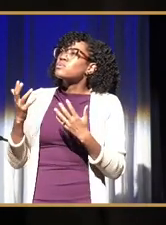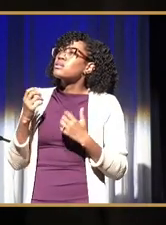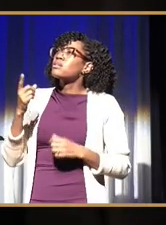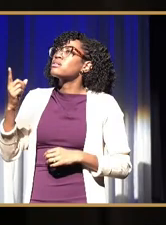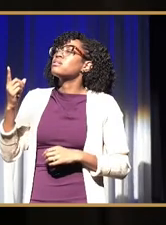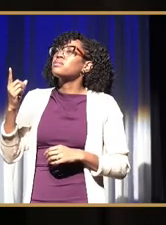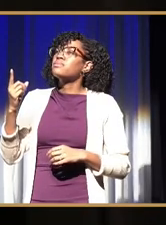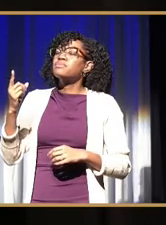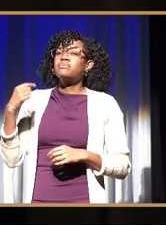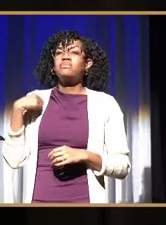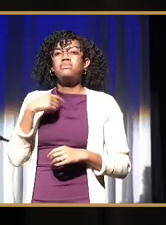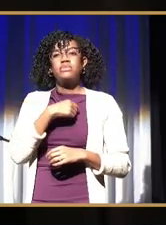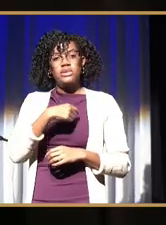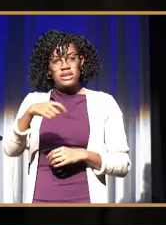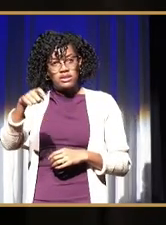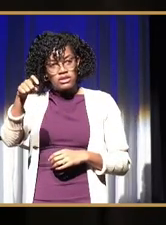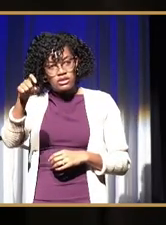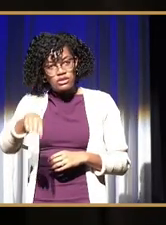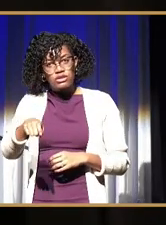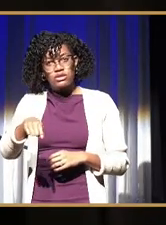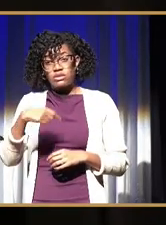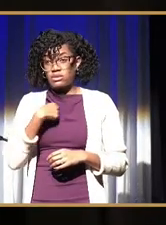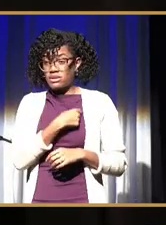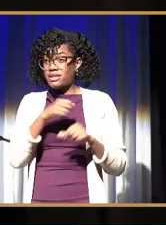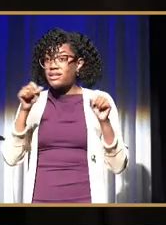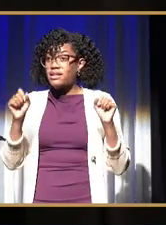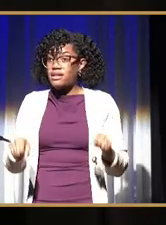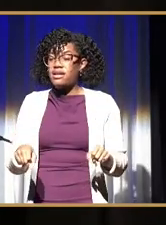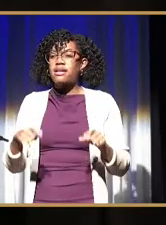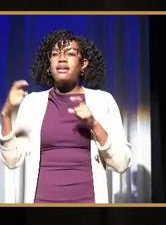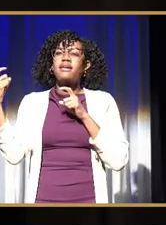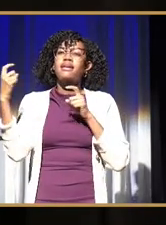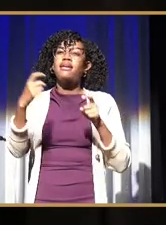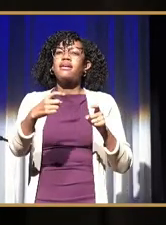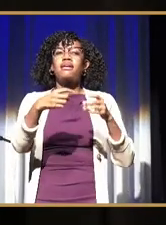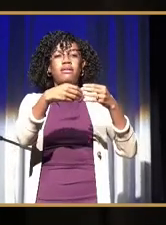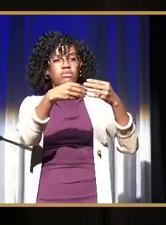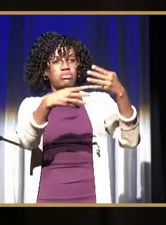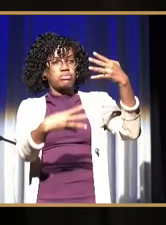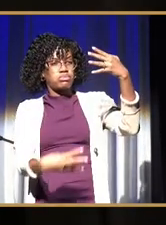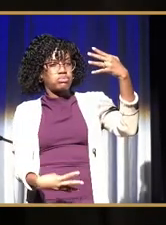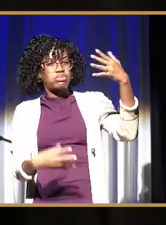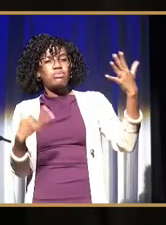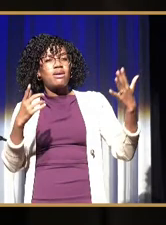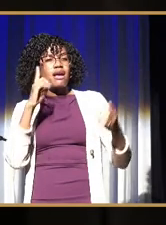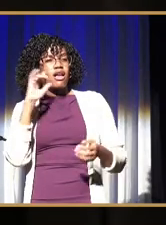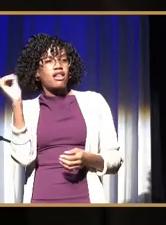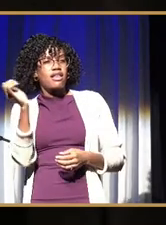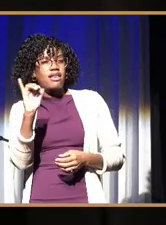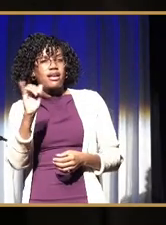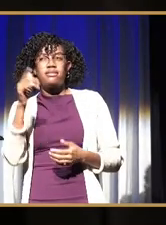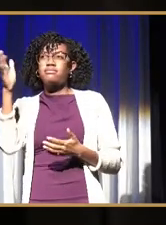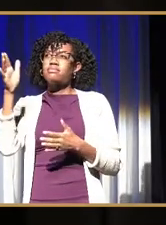And we can and we should give them a glimpse of what walking with Jesus looks